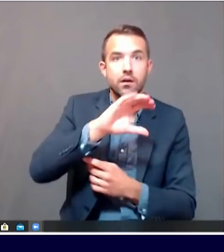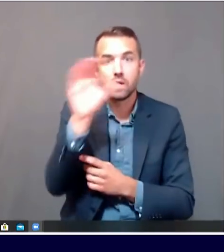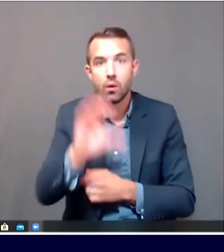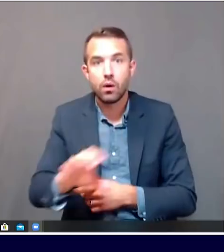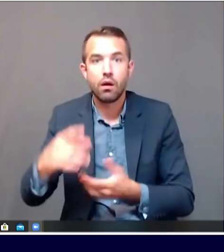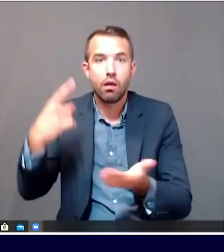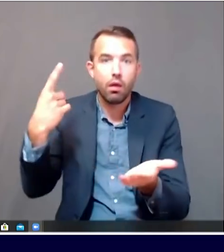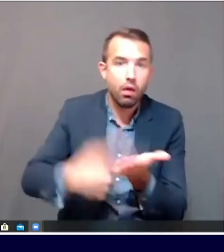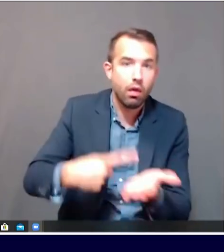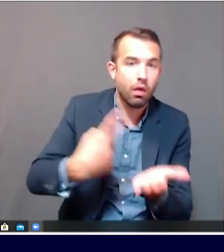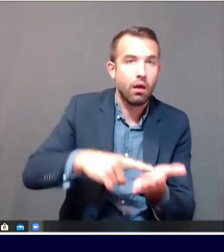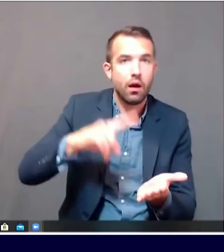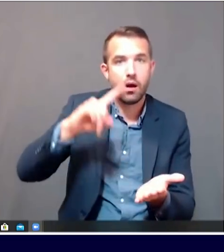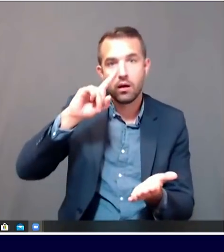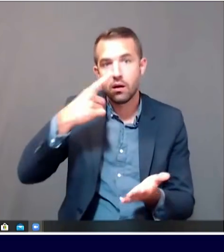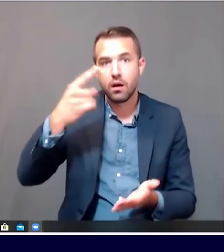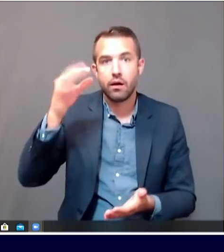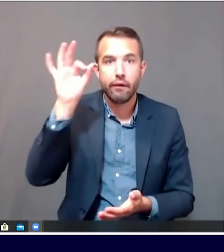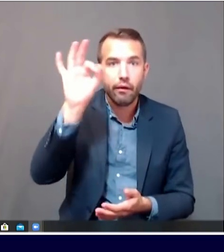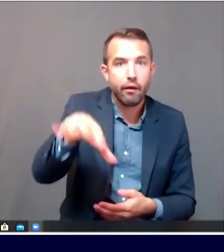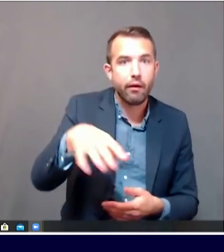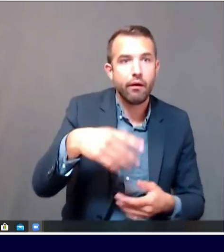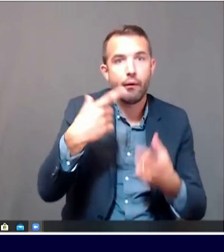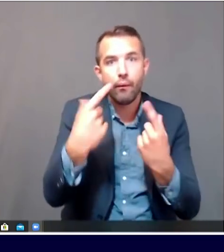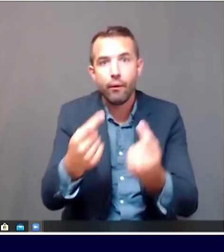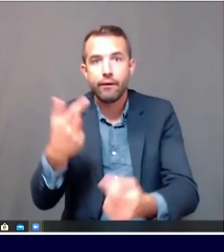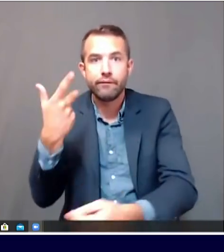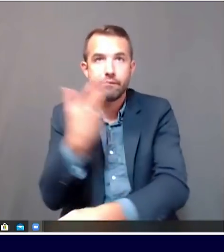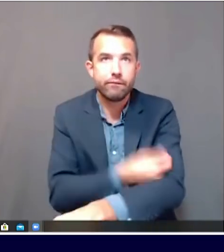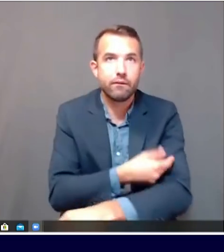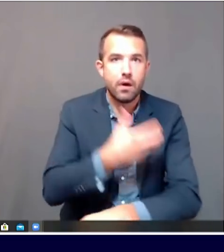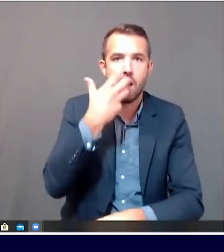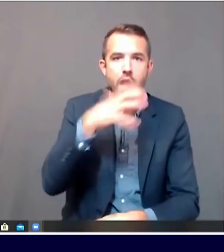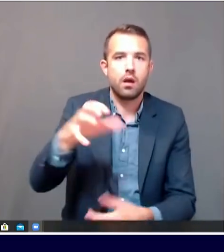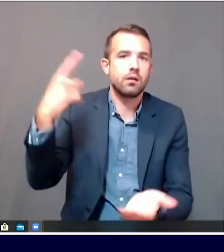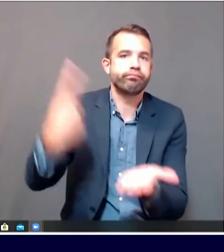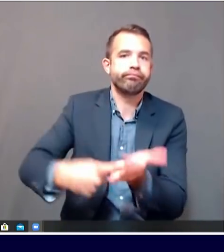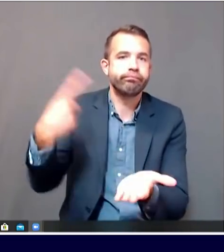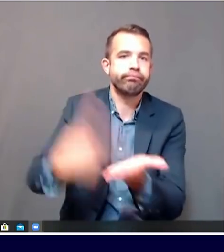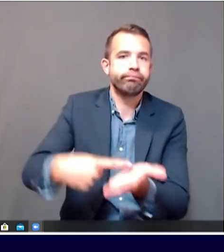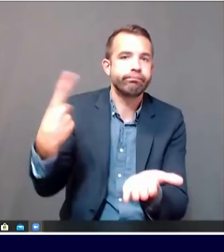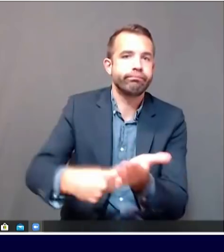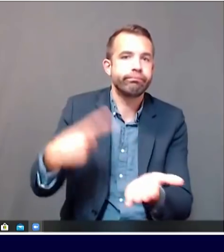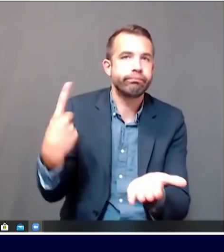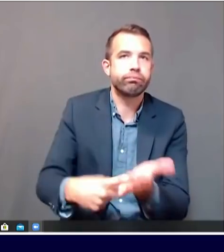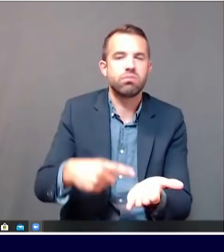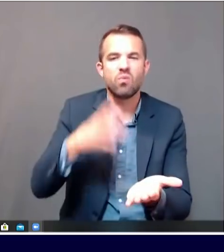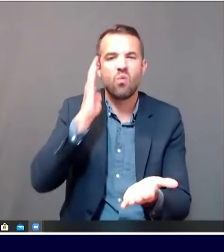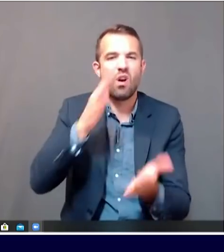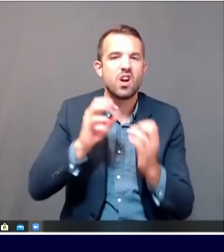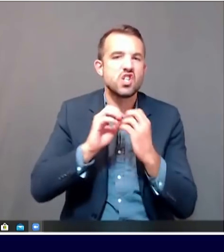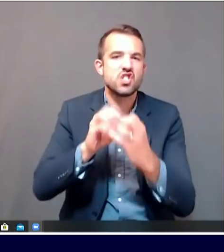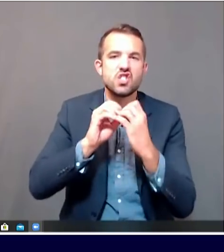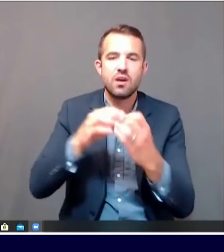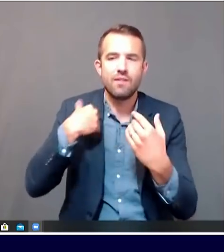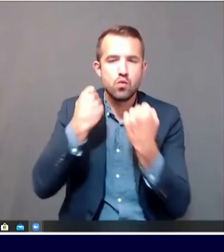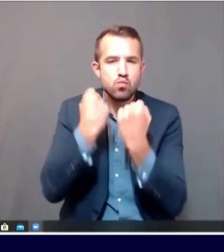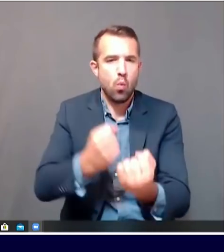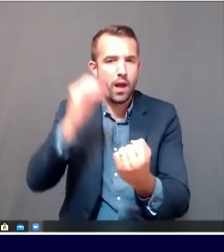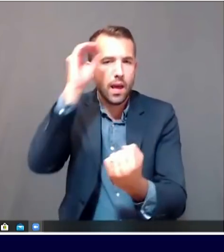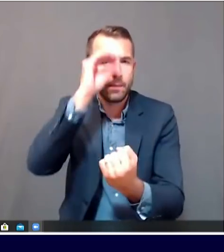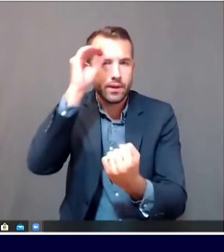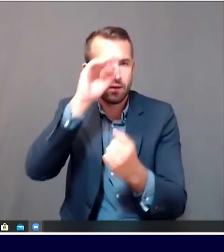vaccines. These passions underscore the need right now to stay up to date with the latest news